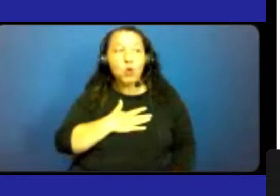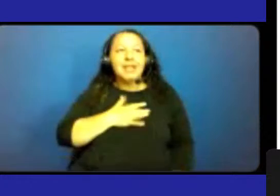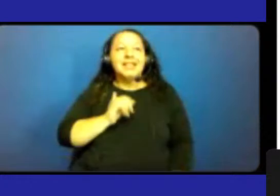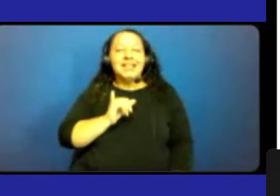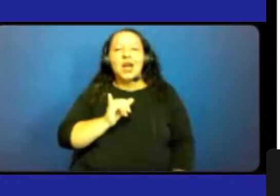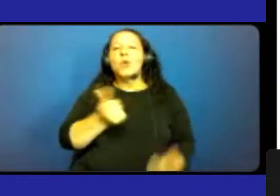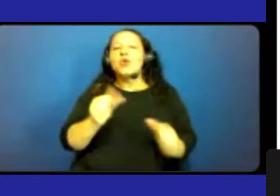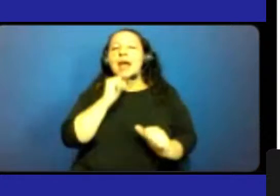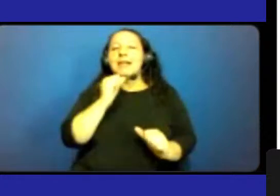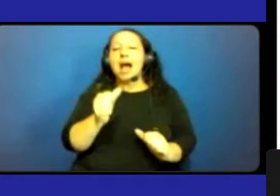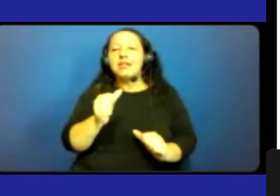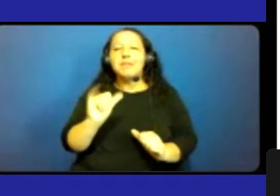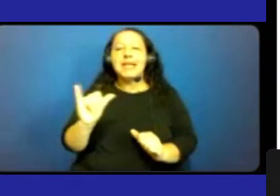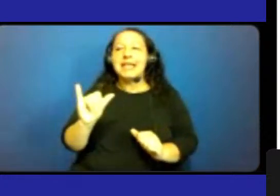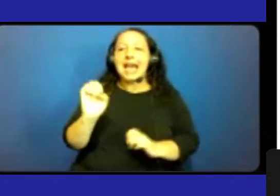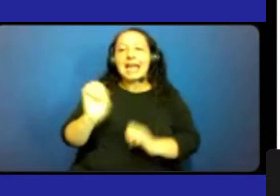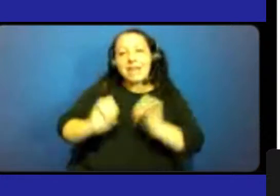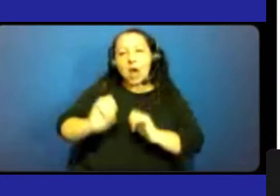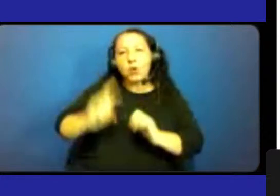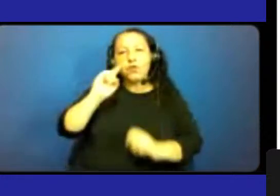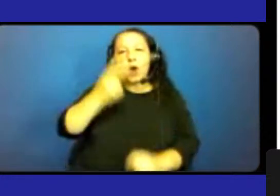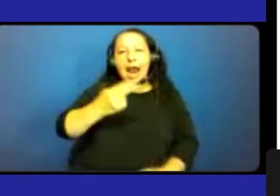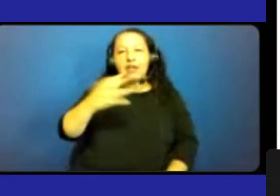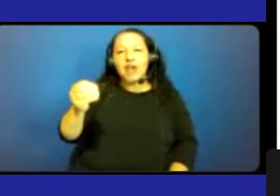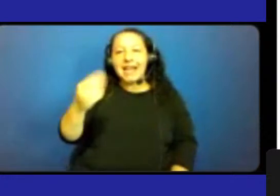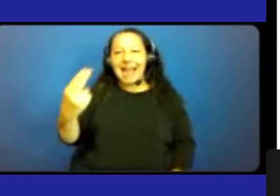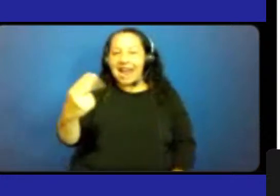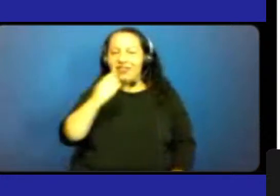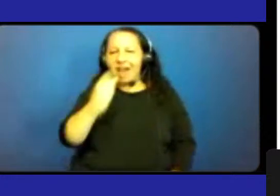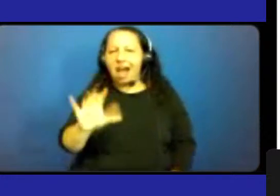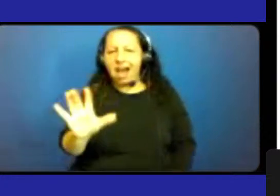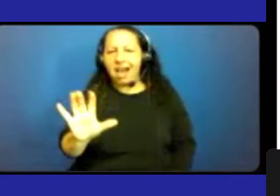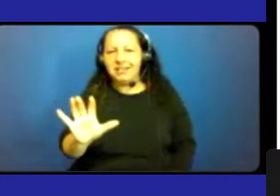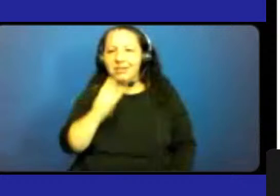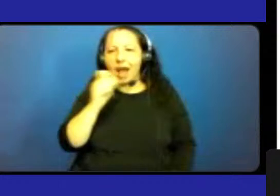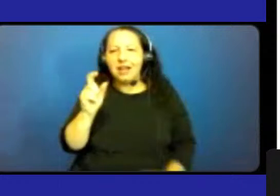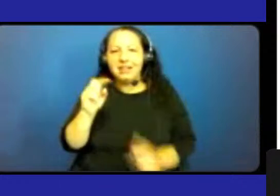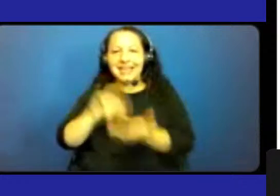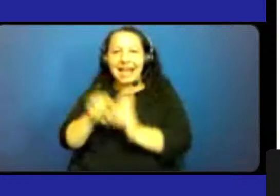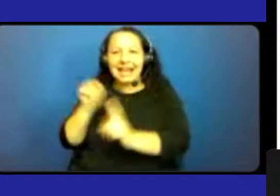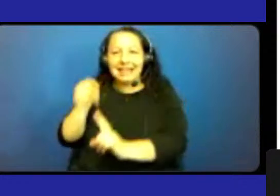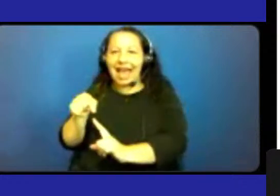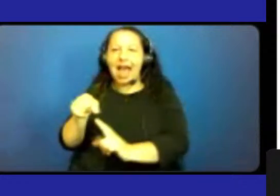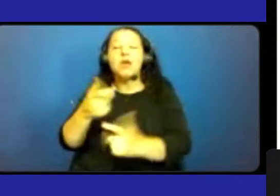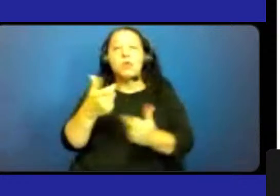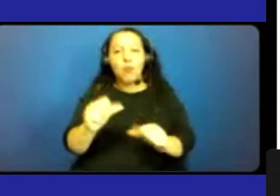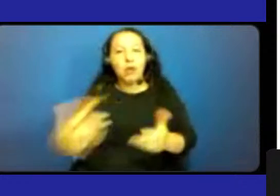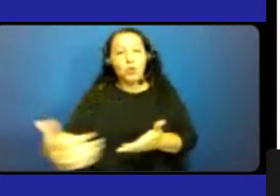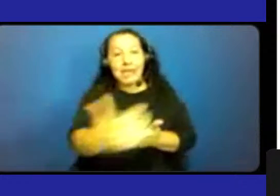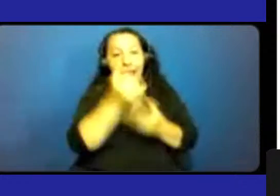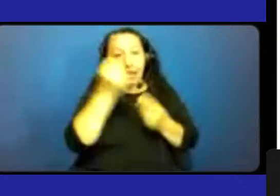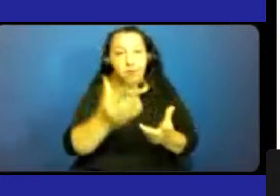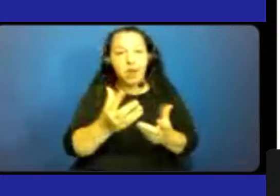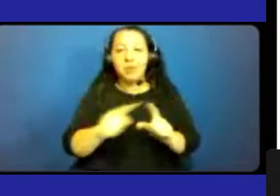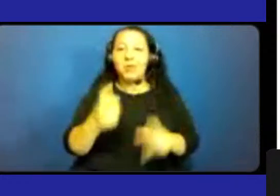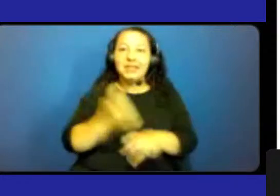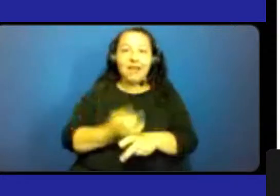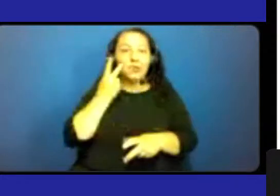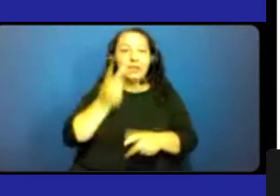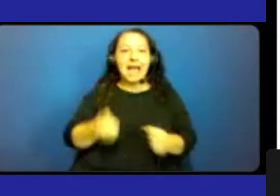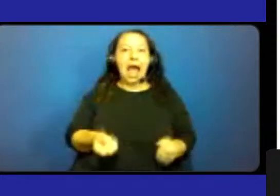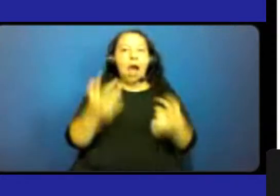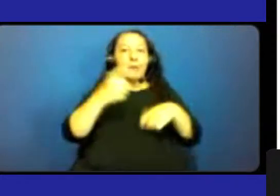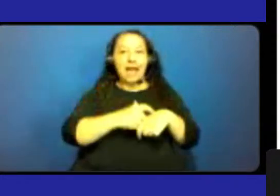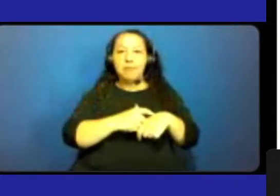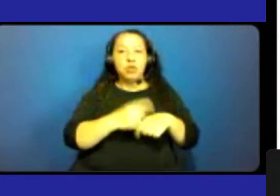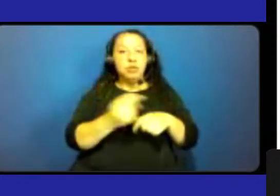of H&H, right? We really tried to gather information. It was heartening to see how many times kind of spontaneously came up